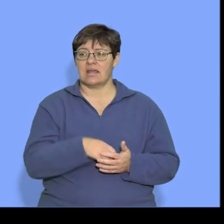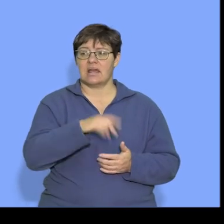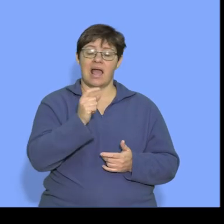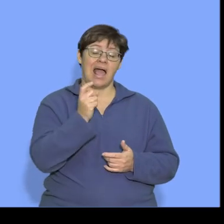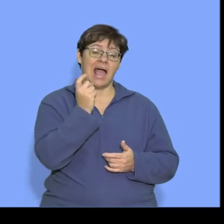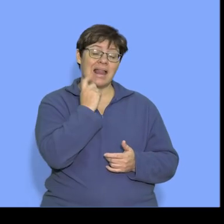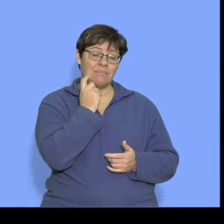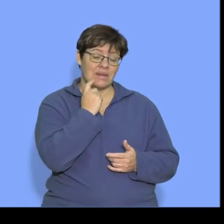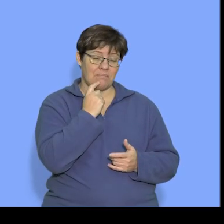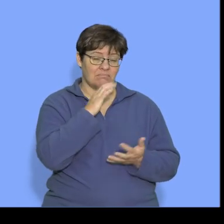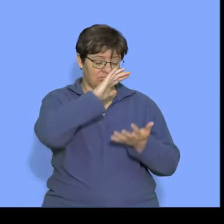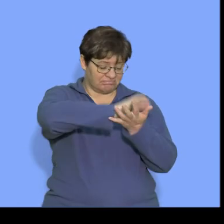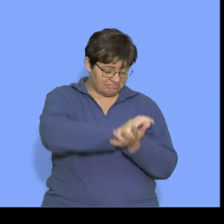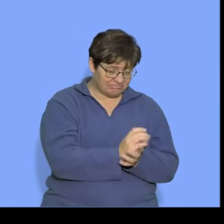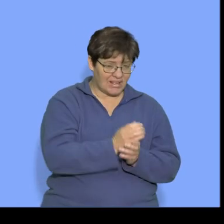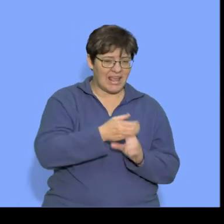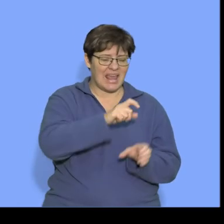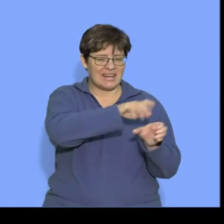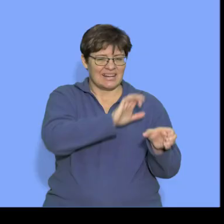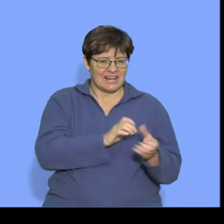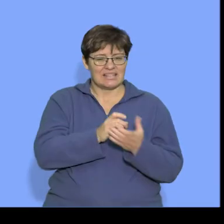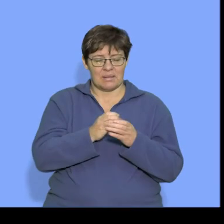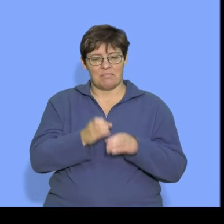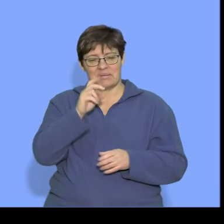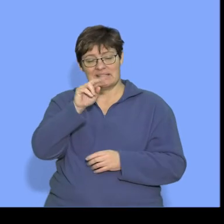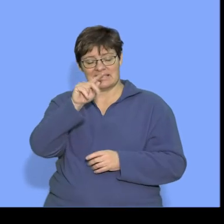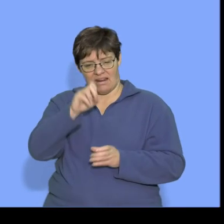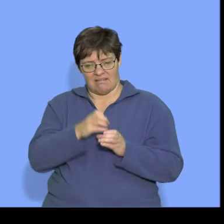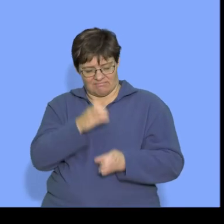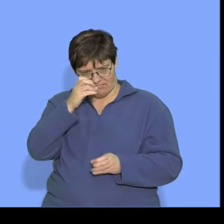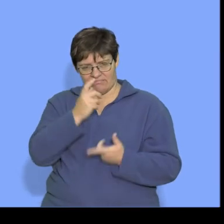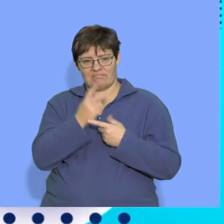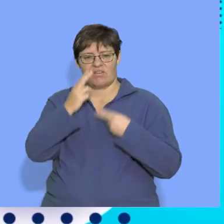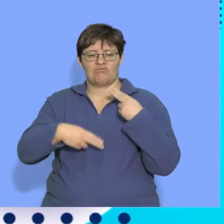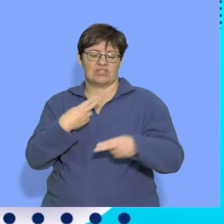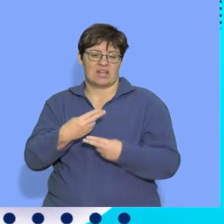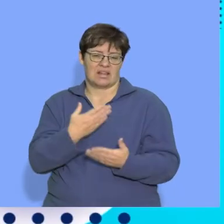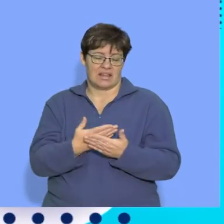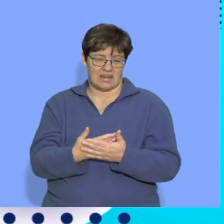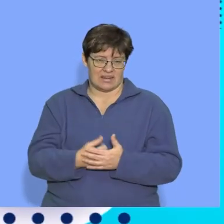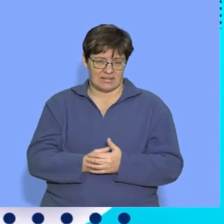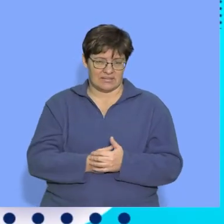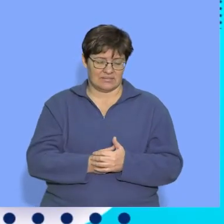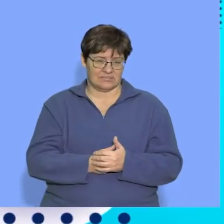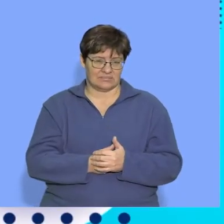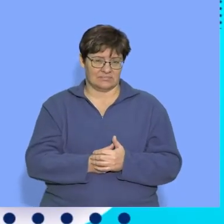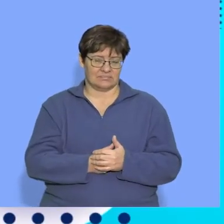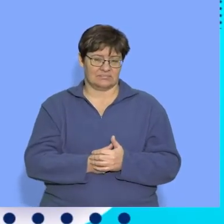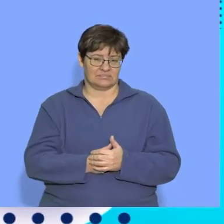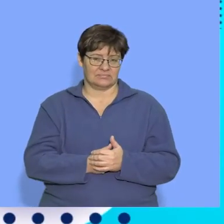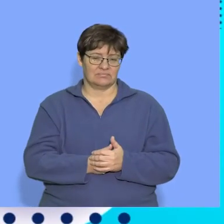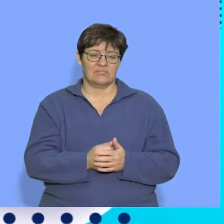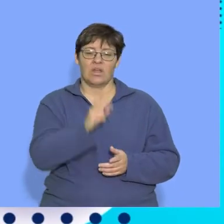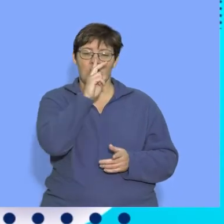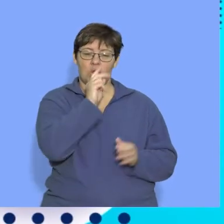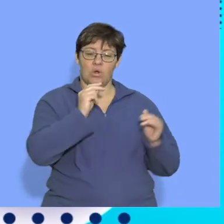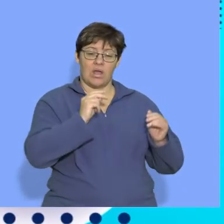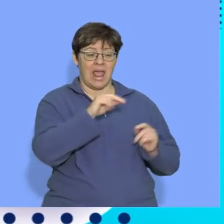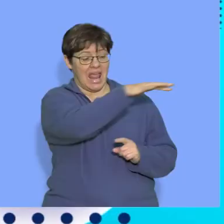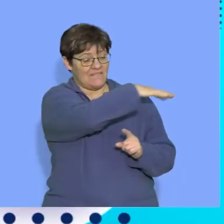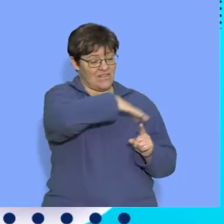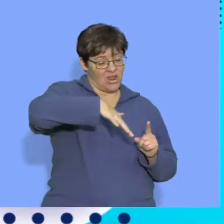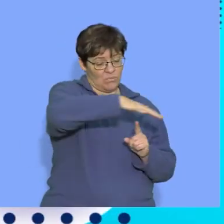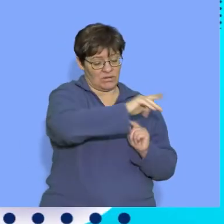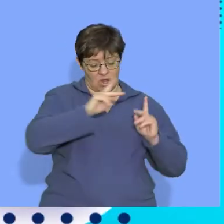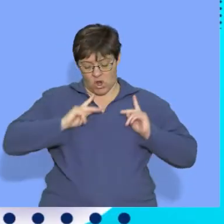recycled, as well as your tin cans can be recycled. So guys, we've looked at human impact on the environment. We've looked